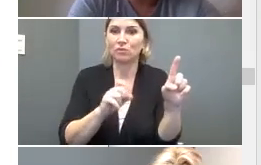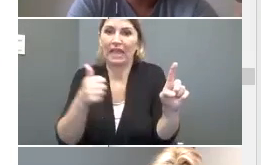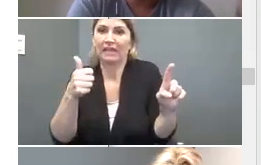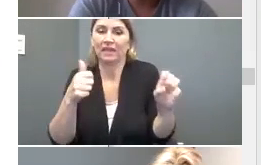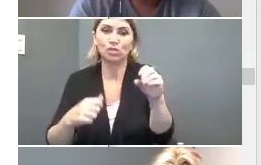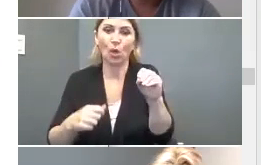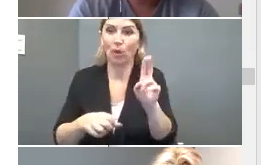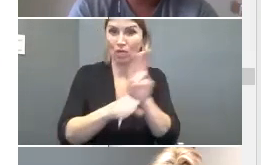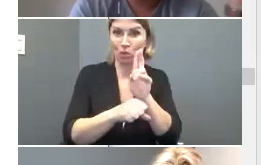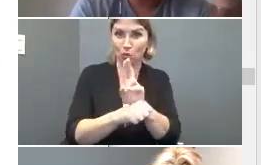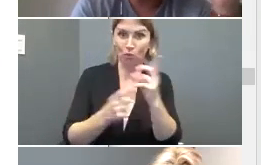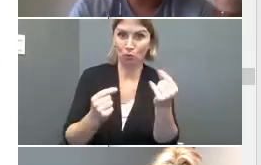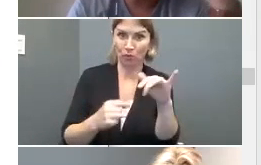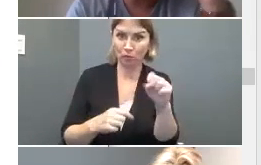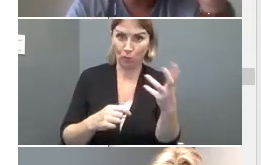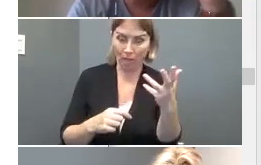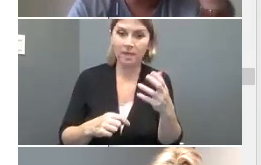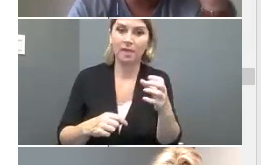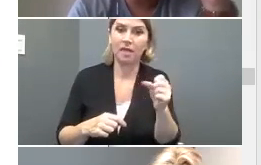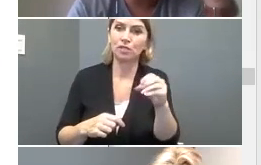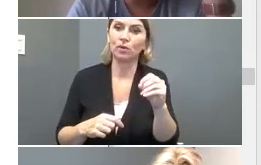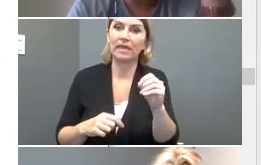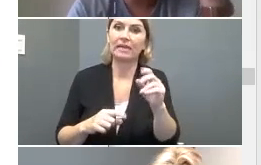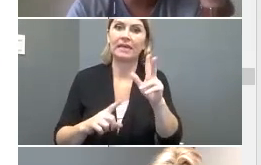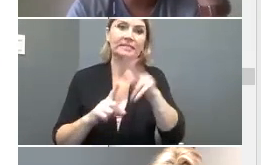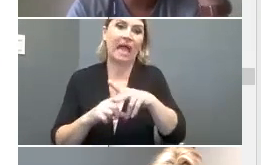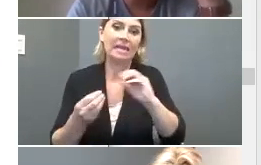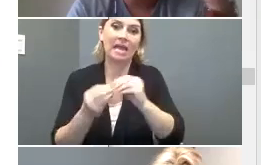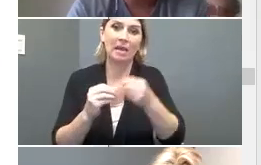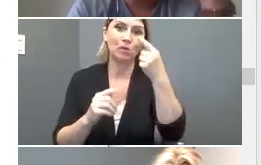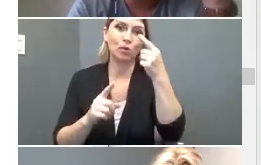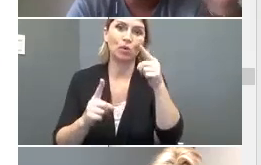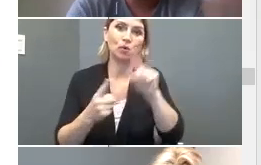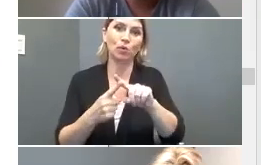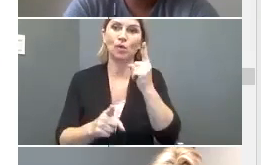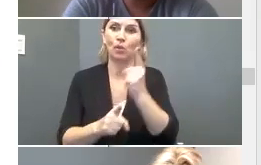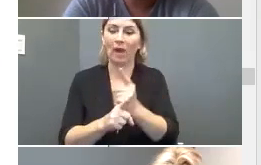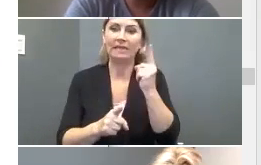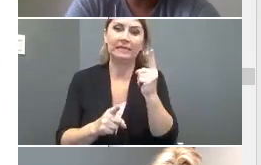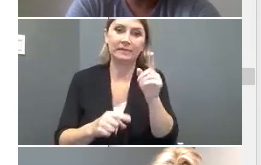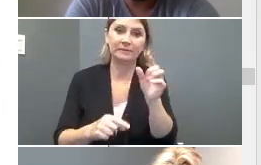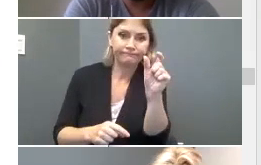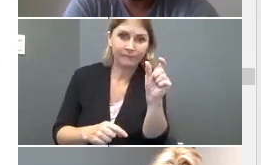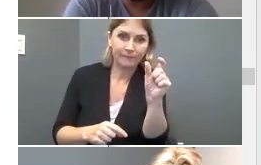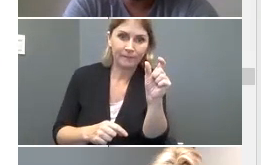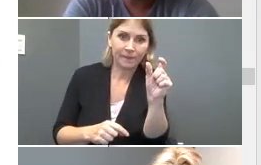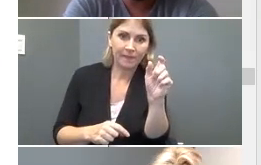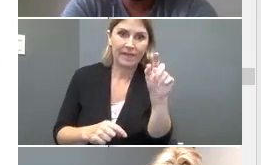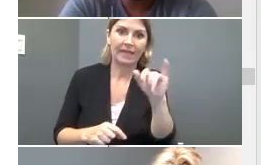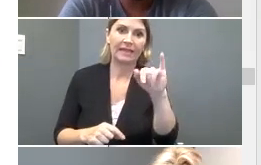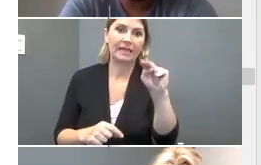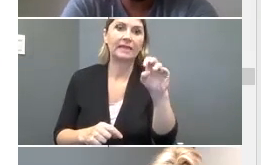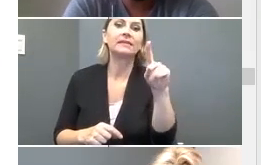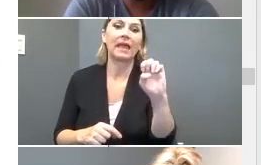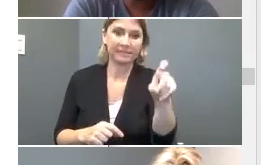they usually do is they just assign the number to the correct, to the required index. So let's say I have